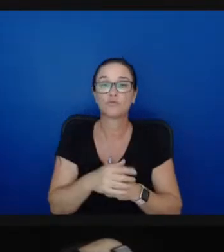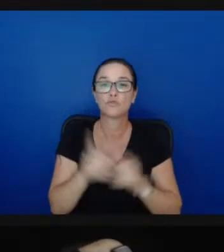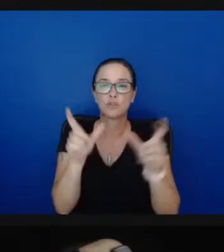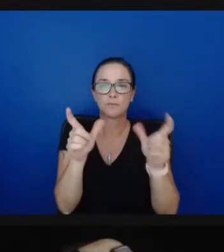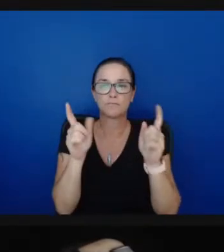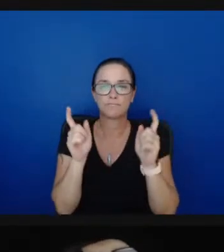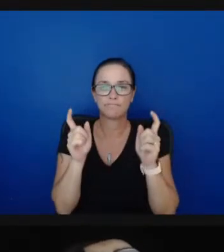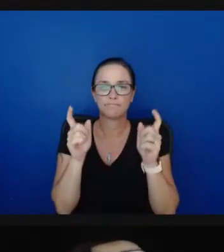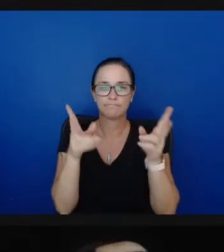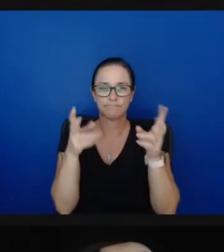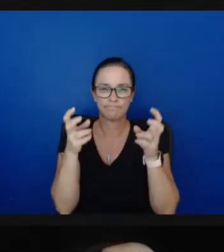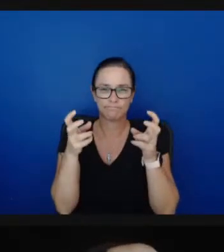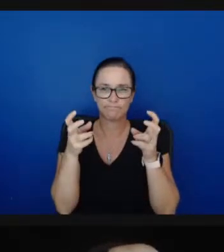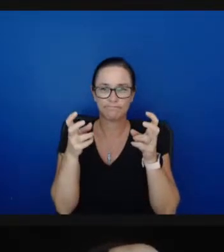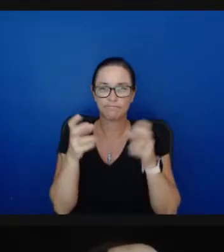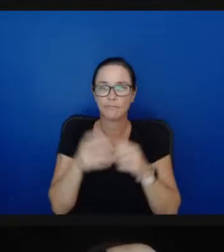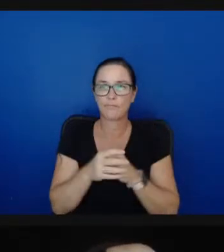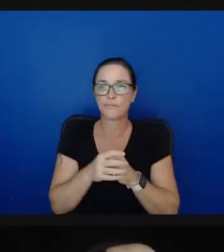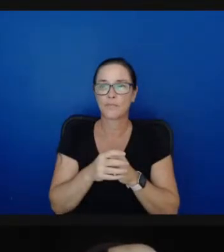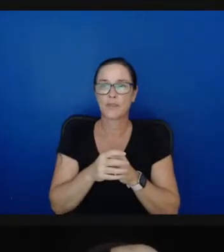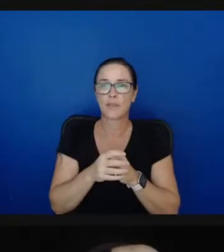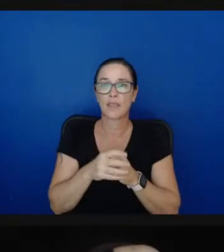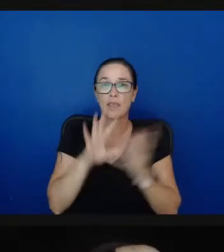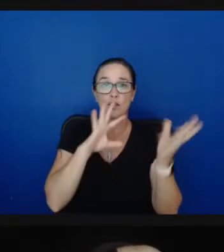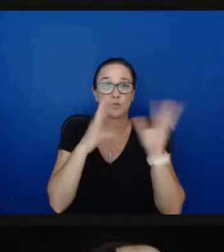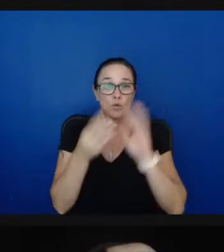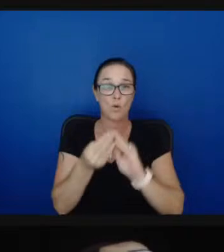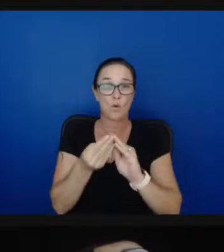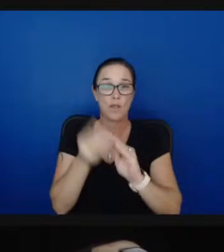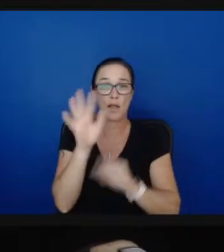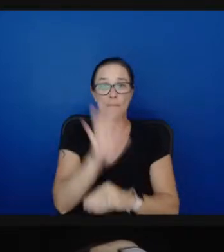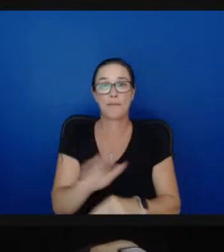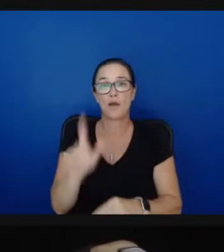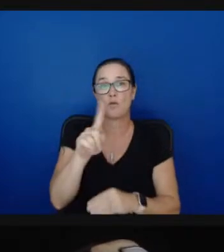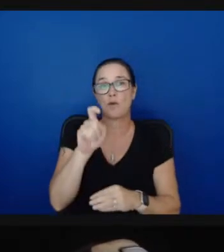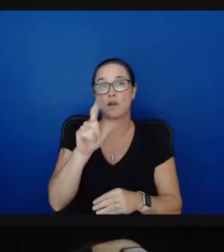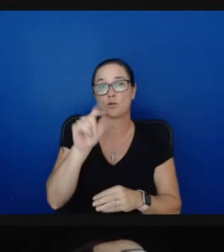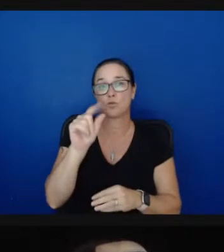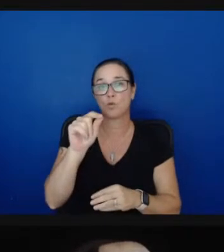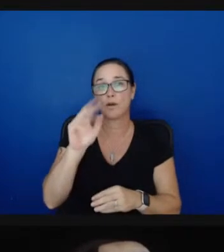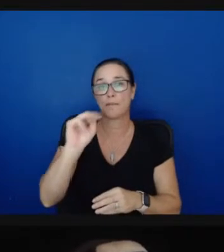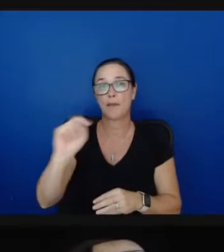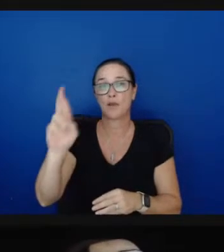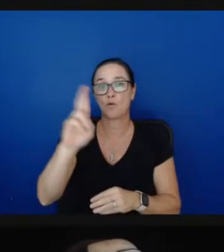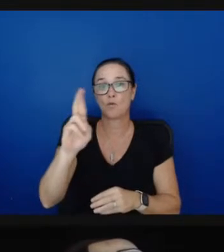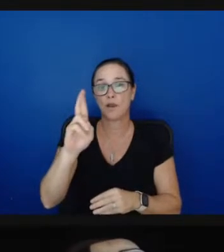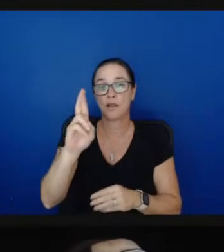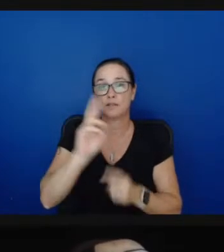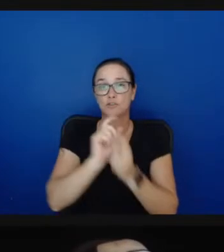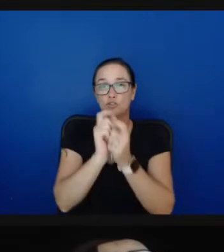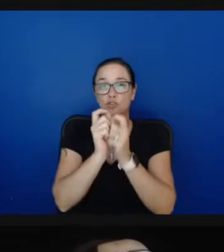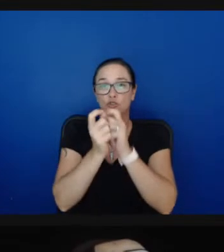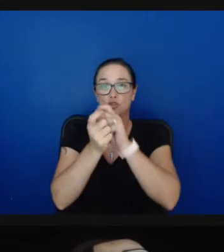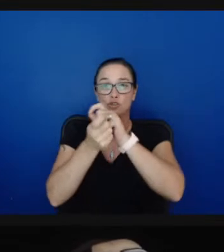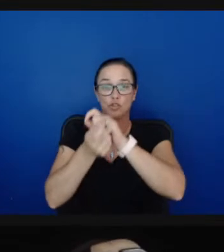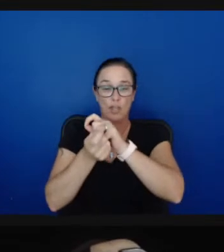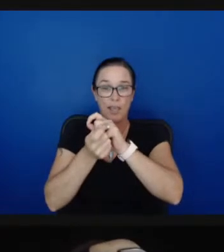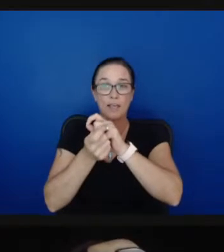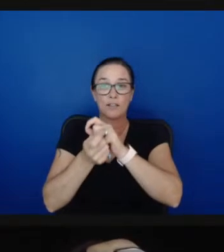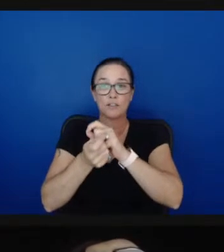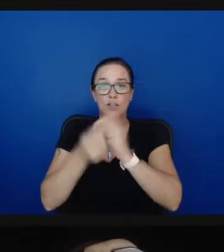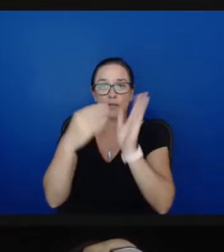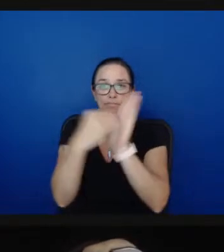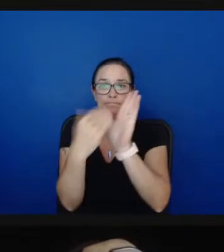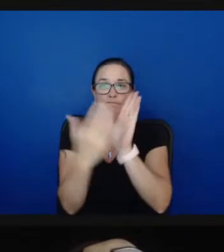which is this. In total, approximately 120 microradians of change have been recorded by the Sand Hill